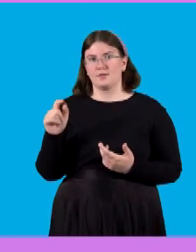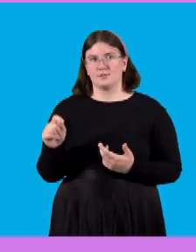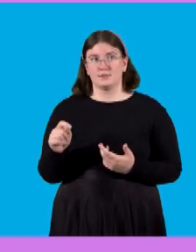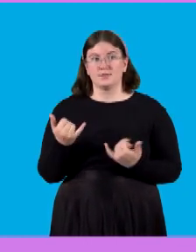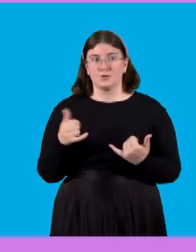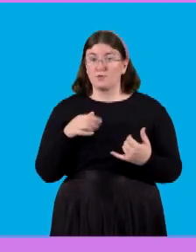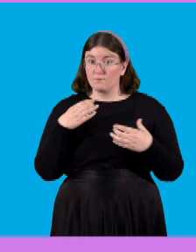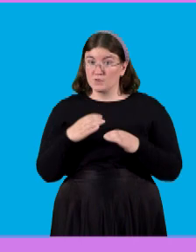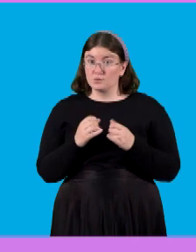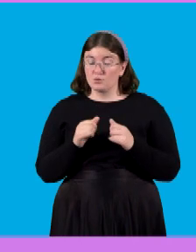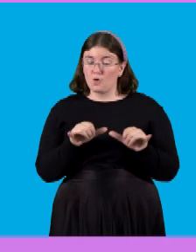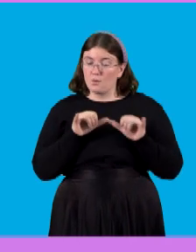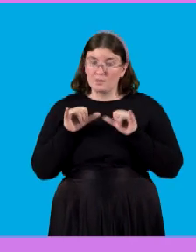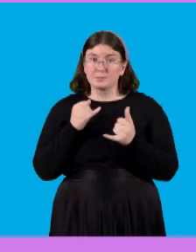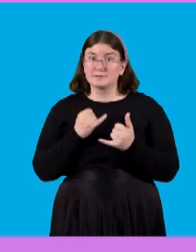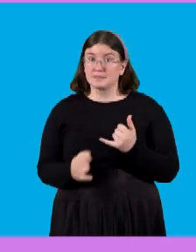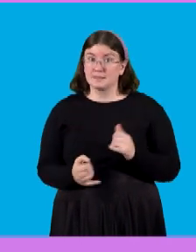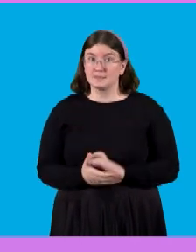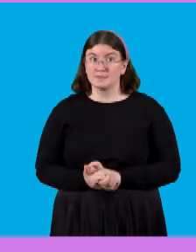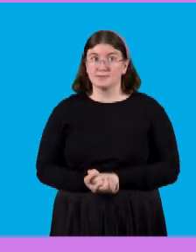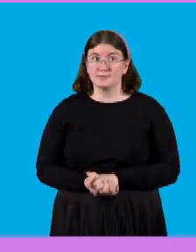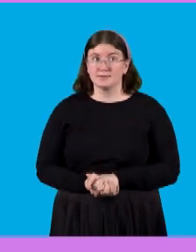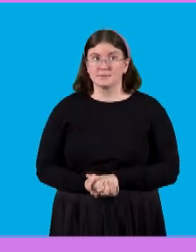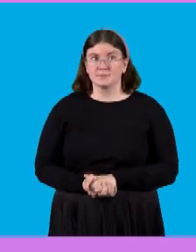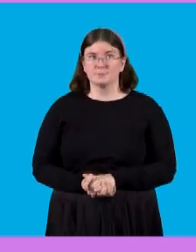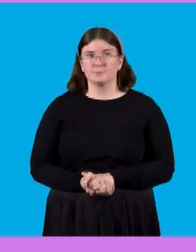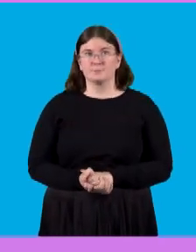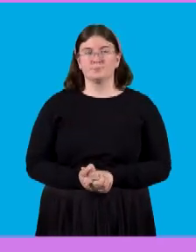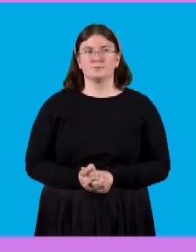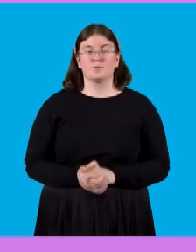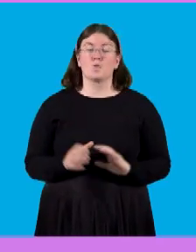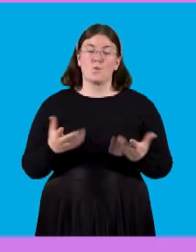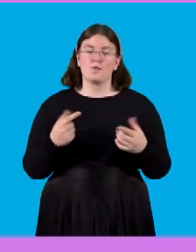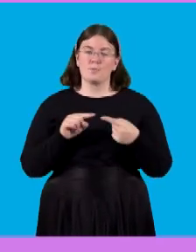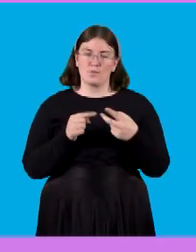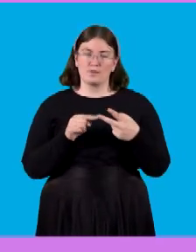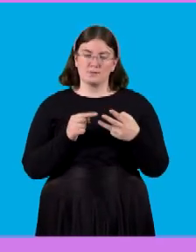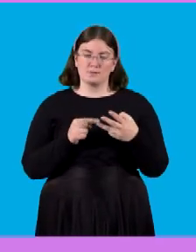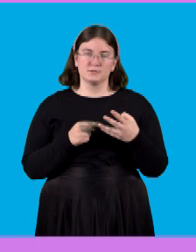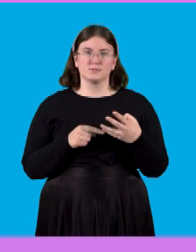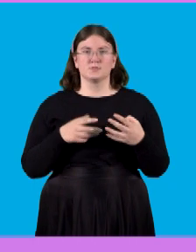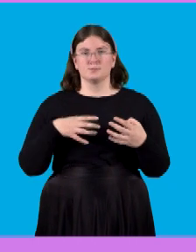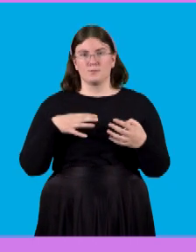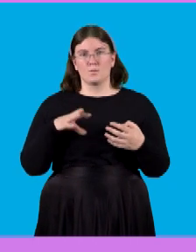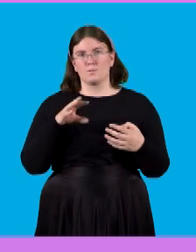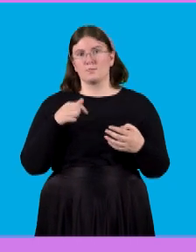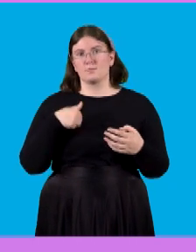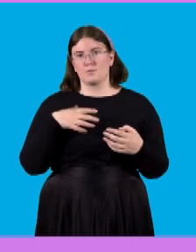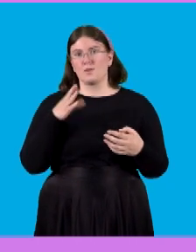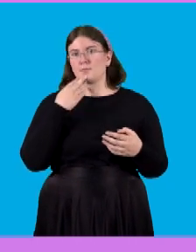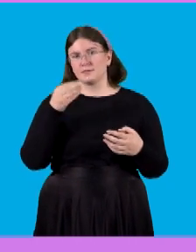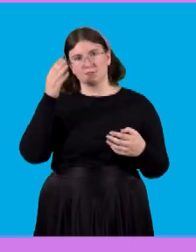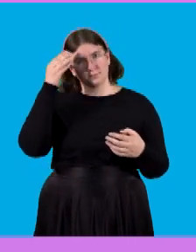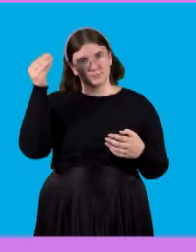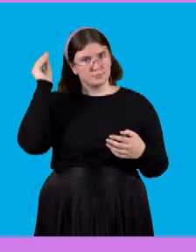baht. Right, guys, now let's quickly focus on some common errors, right? Or actually pointers that I want you to take